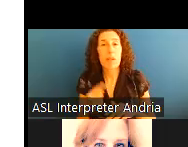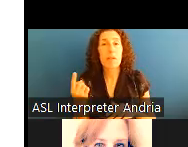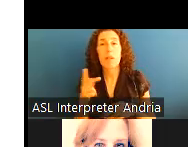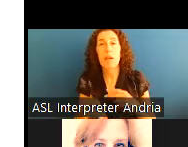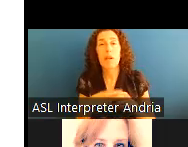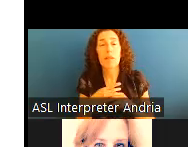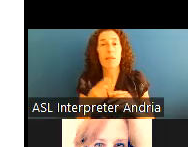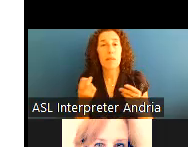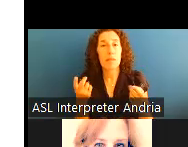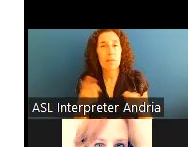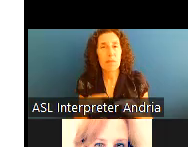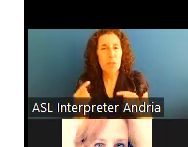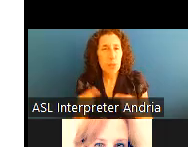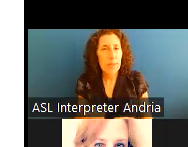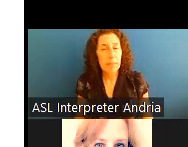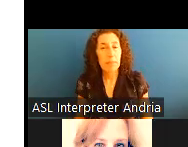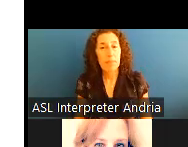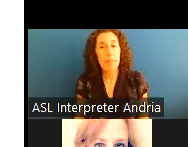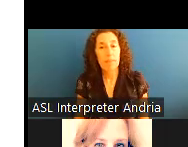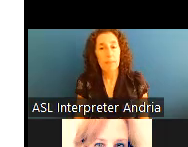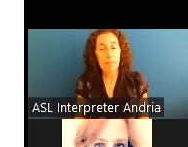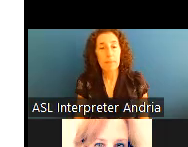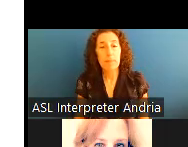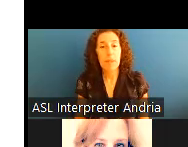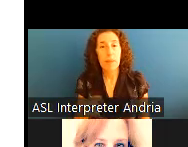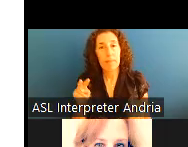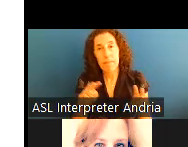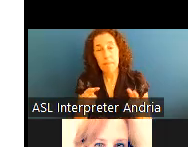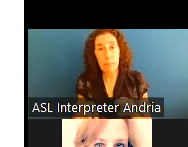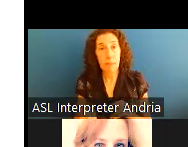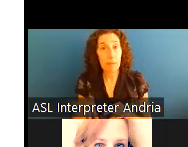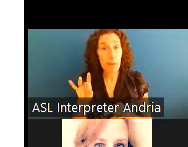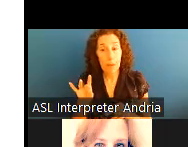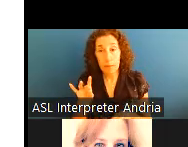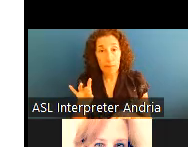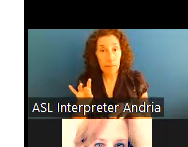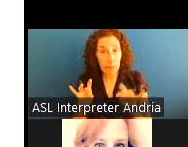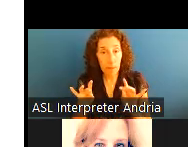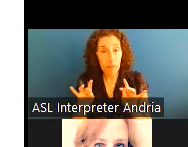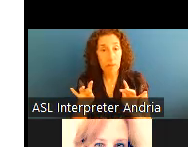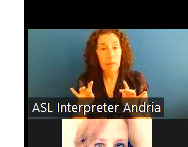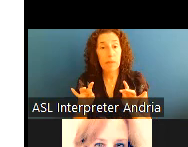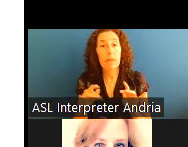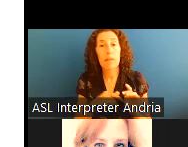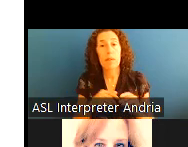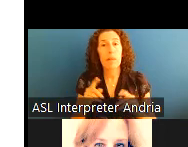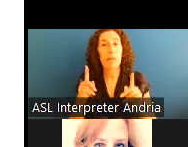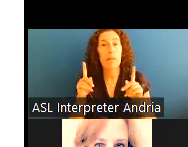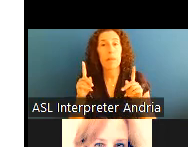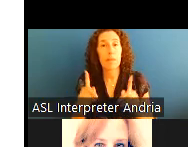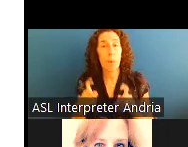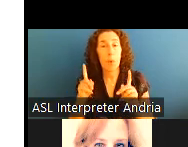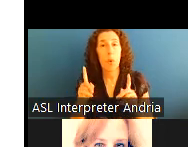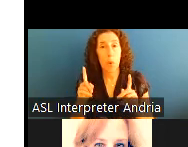assault. If any injuries are present, the FNE will then use photos to document the wounded